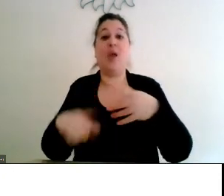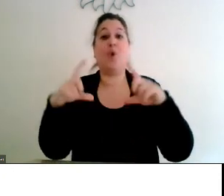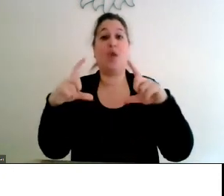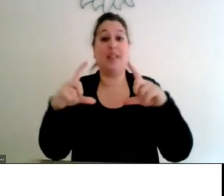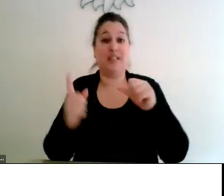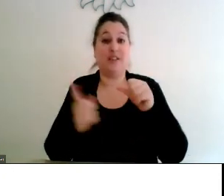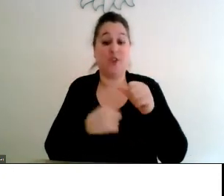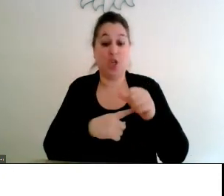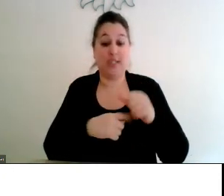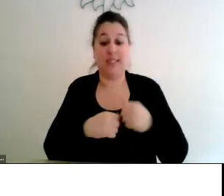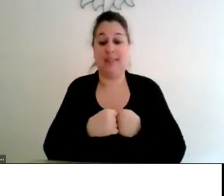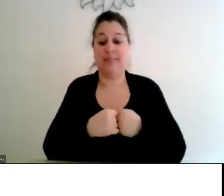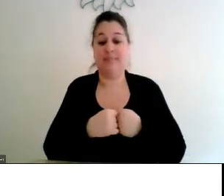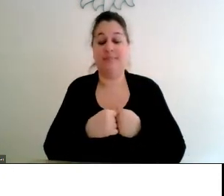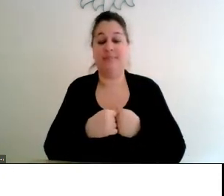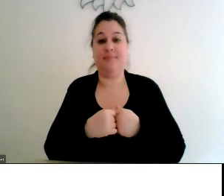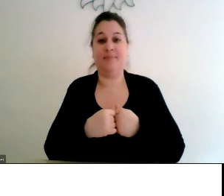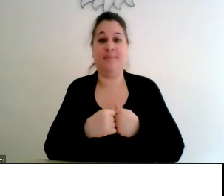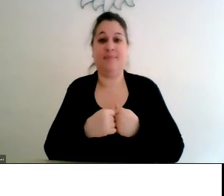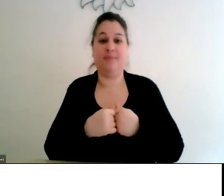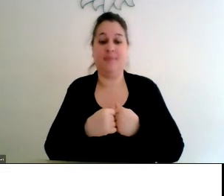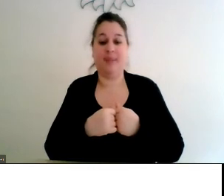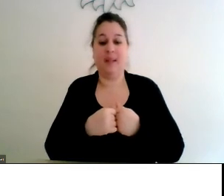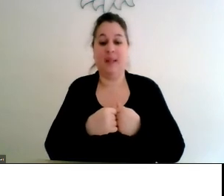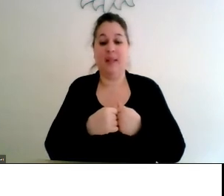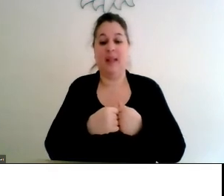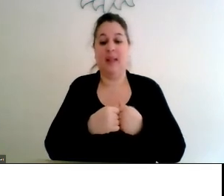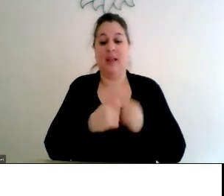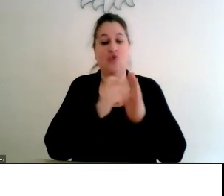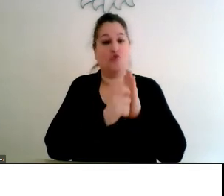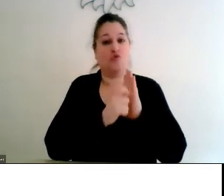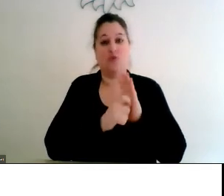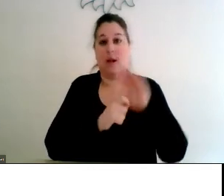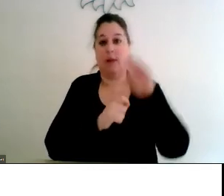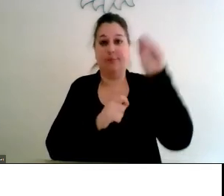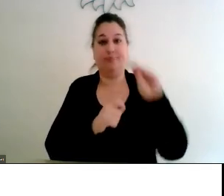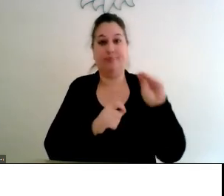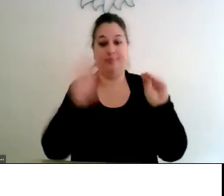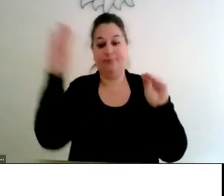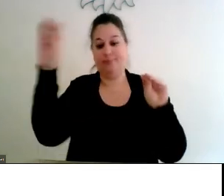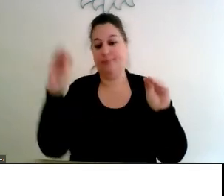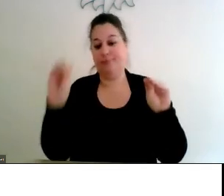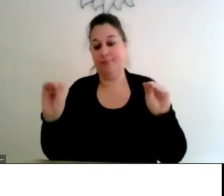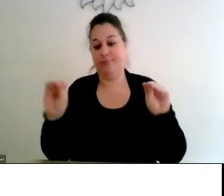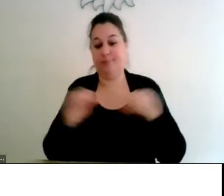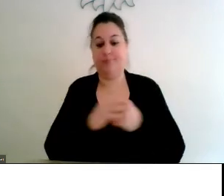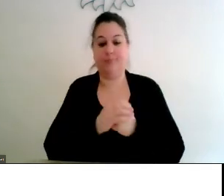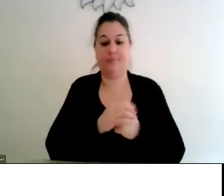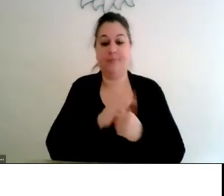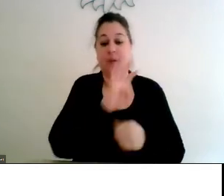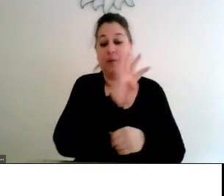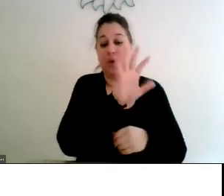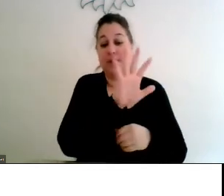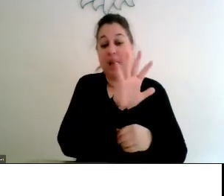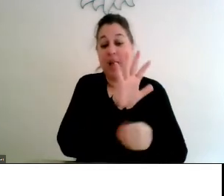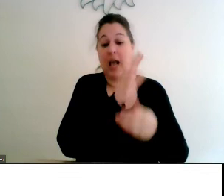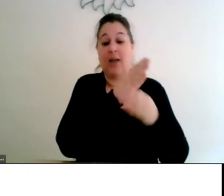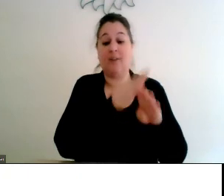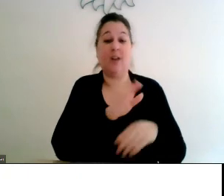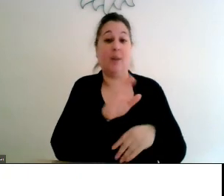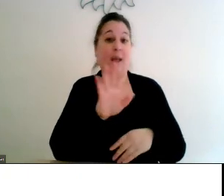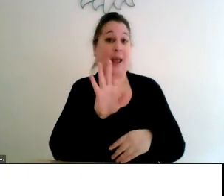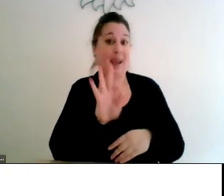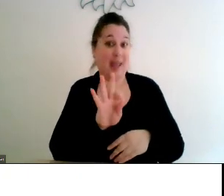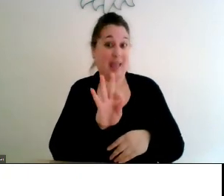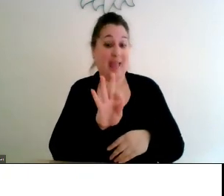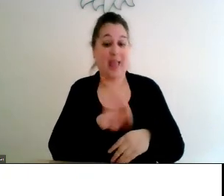else down. Okay, now I'm going to ask myself, do I see any parentheses anymore? Nope.